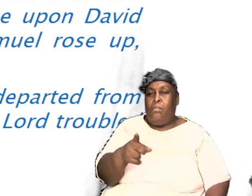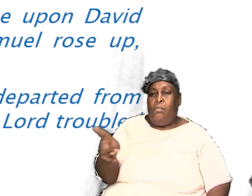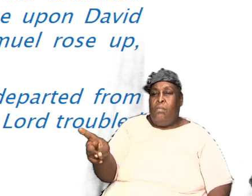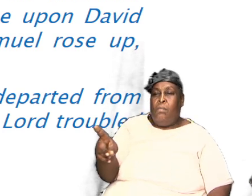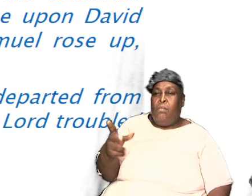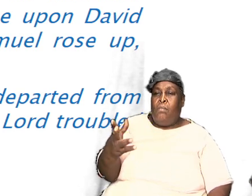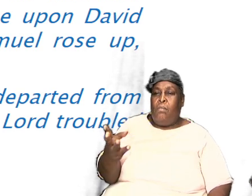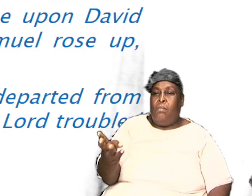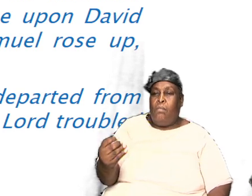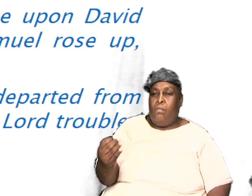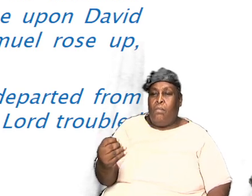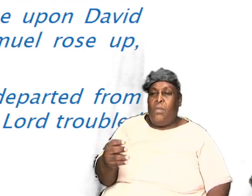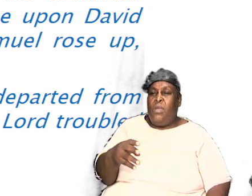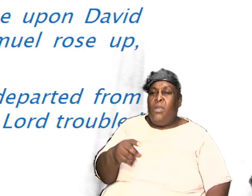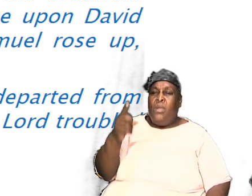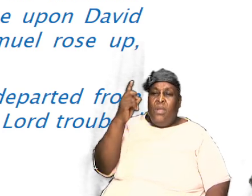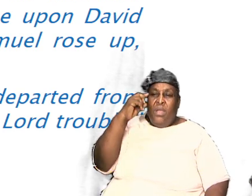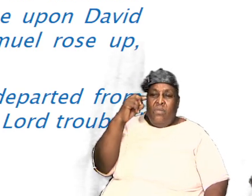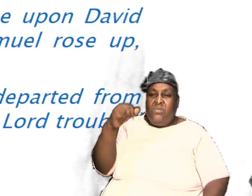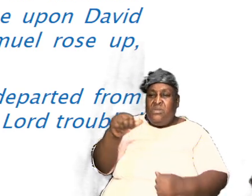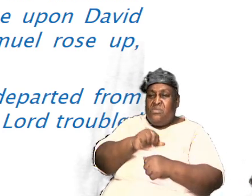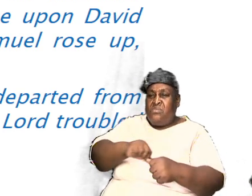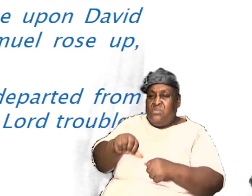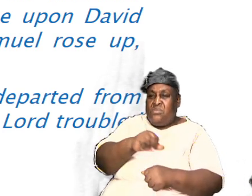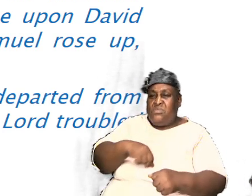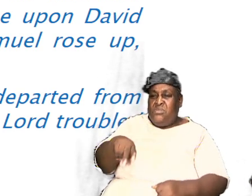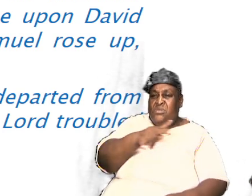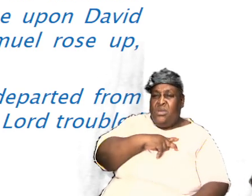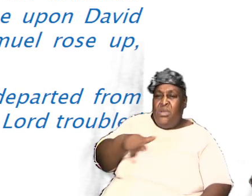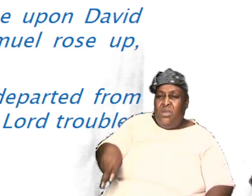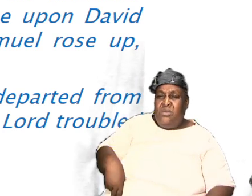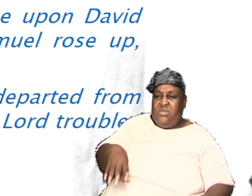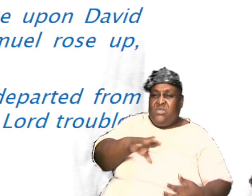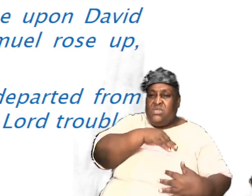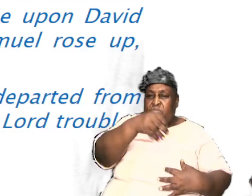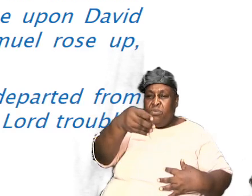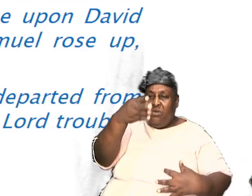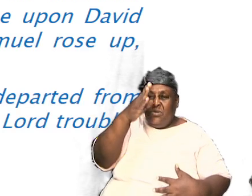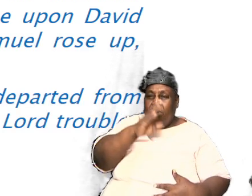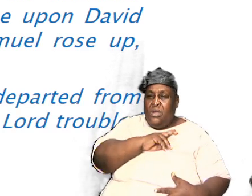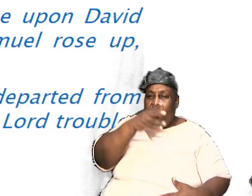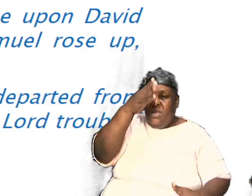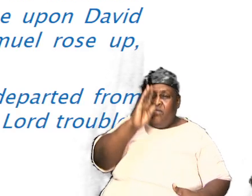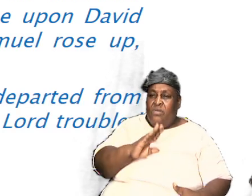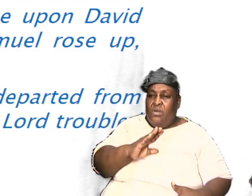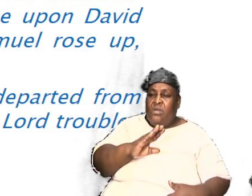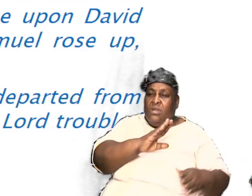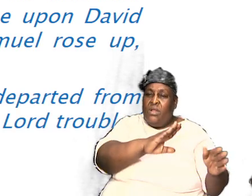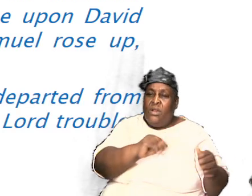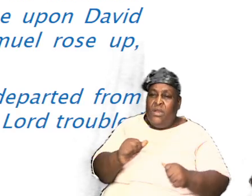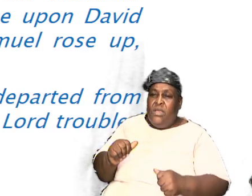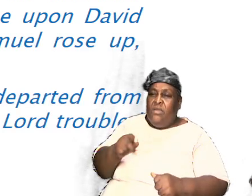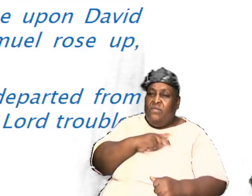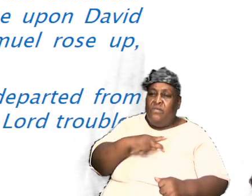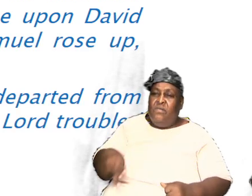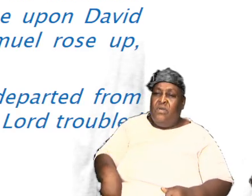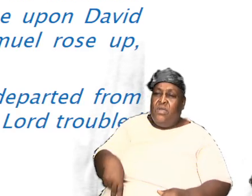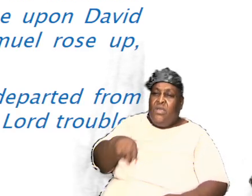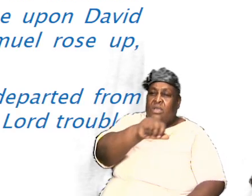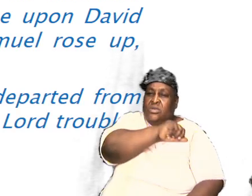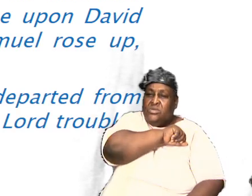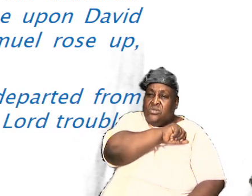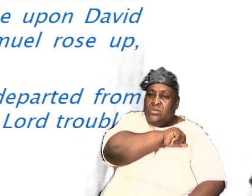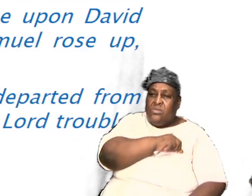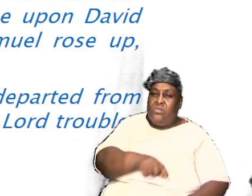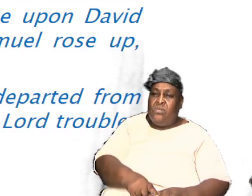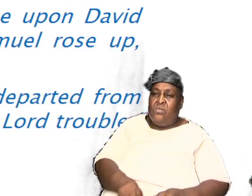David was anointed king, and the Spirit of the Lord departed from King Saul and came upon David. Then Samuel